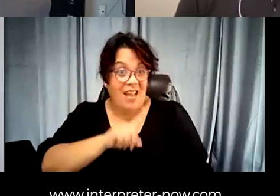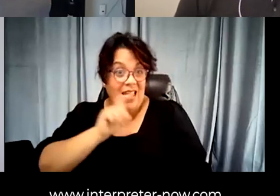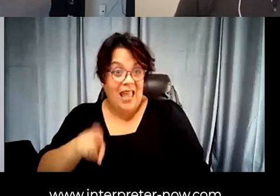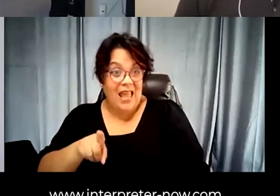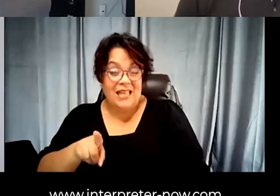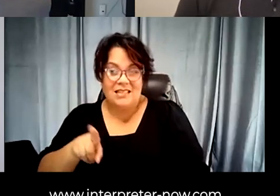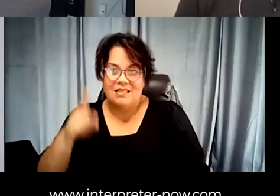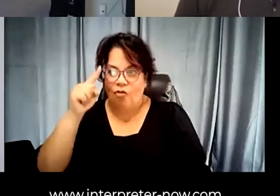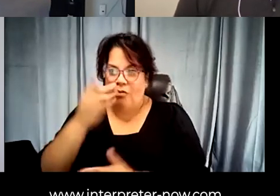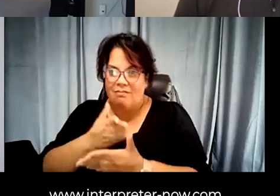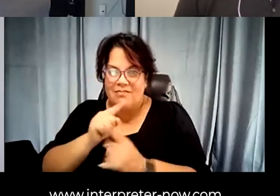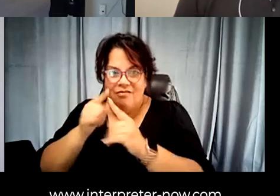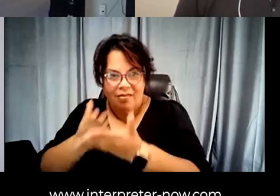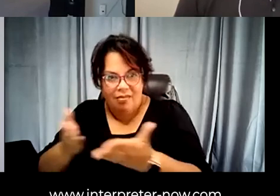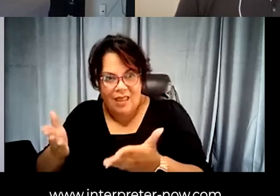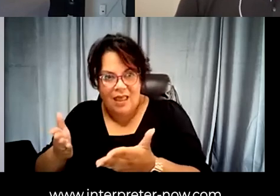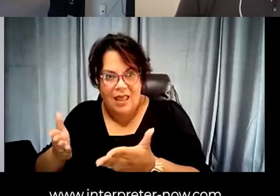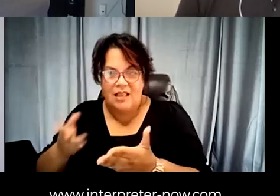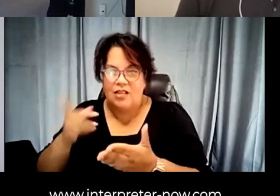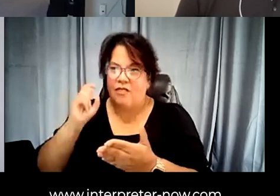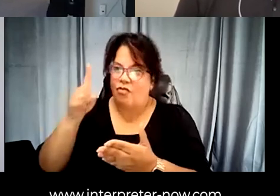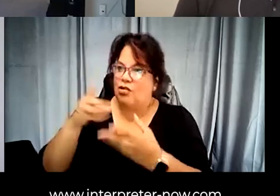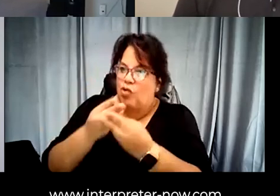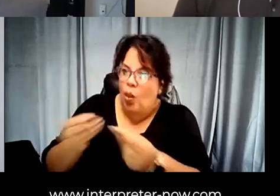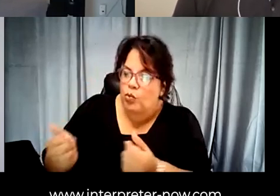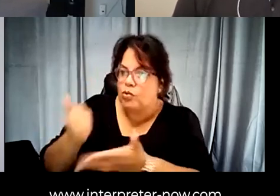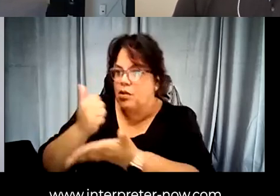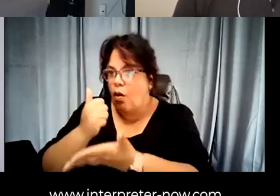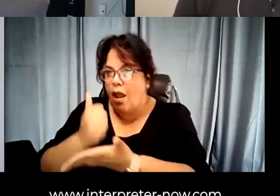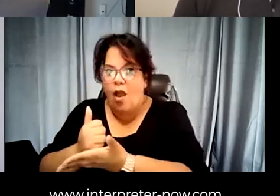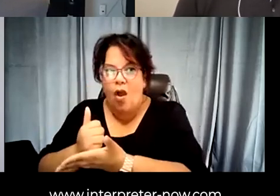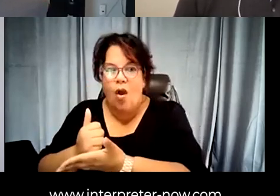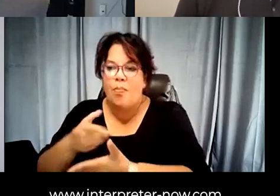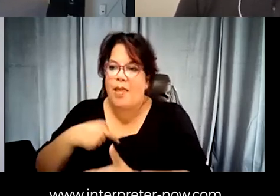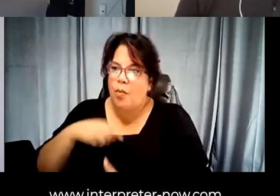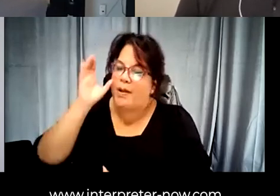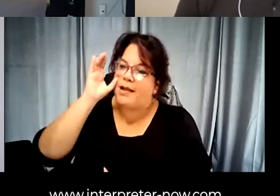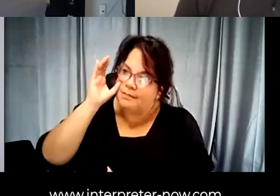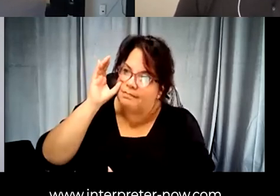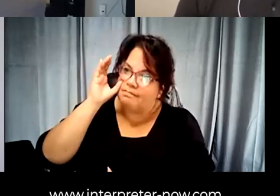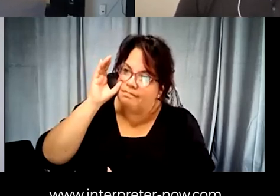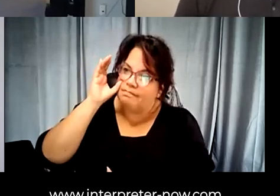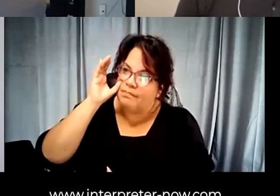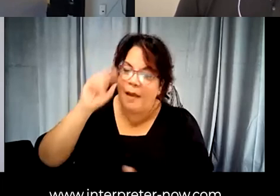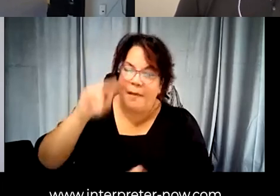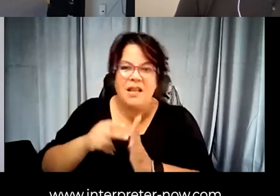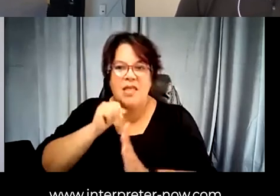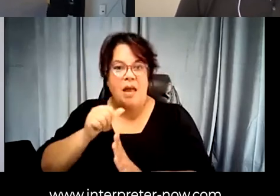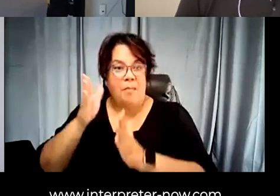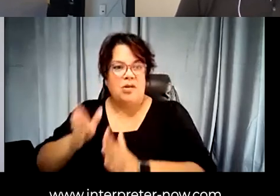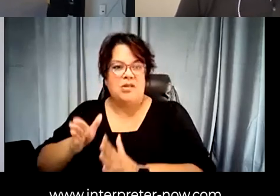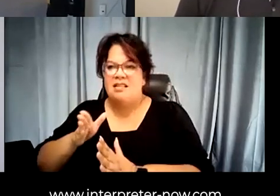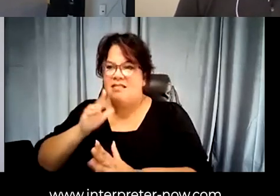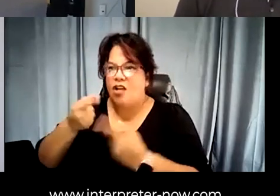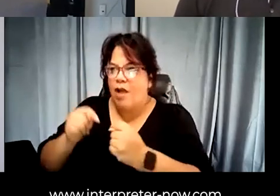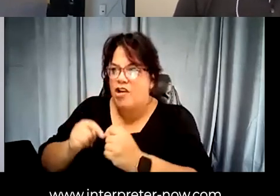things, for solutions or for help, then they chime up, but they wouldn't be there to fix me